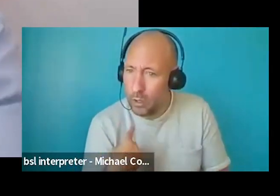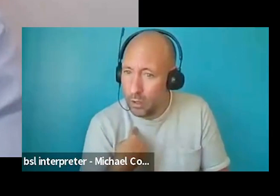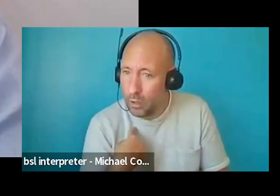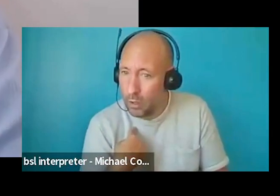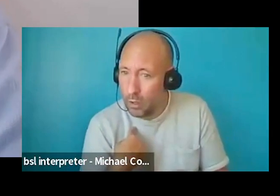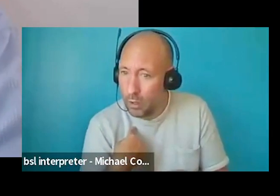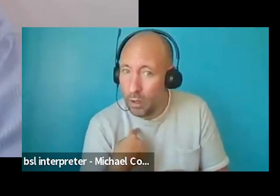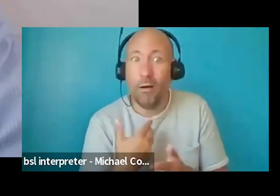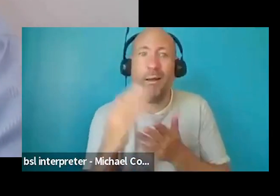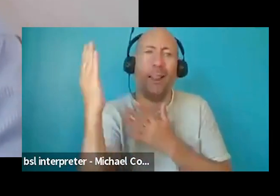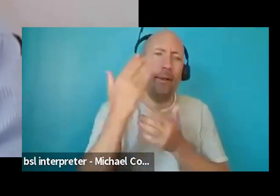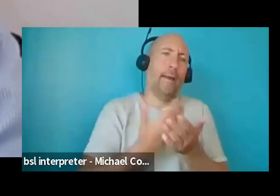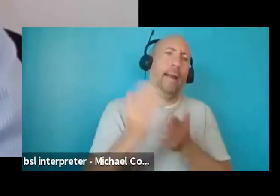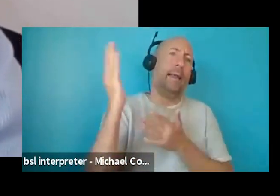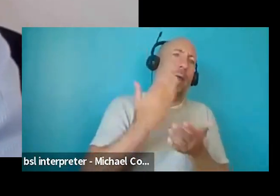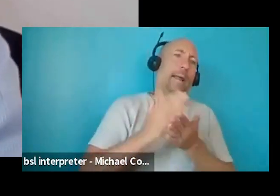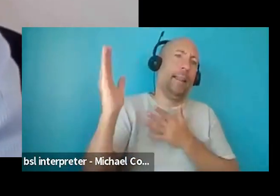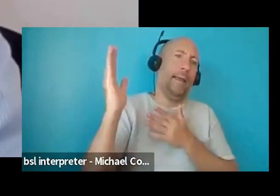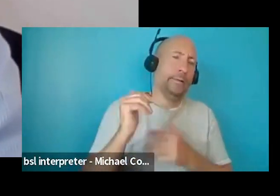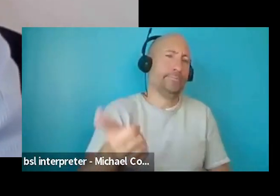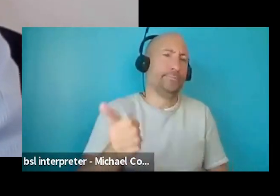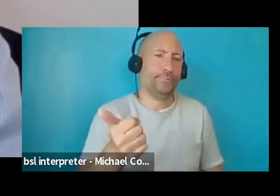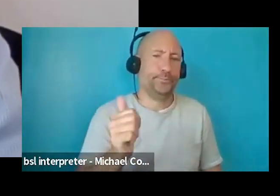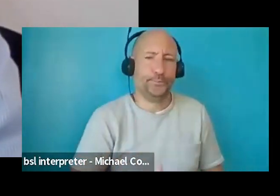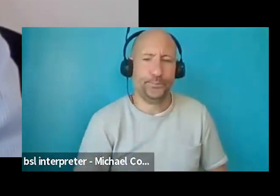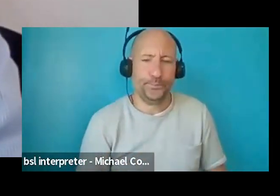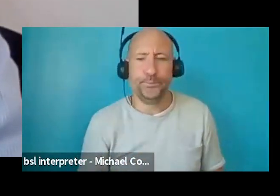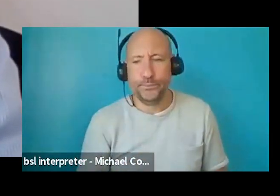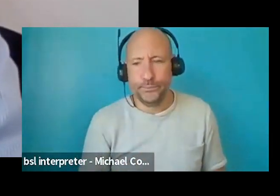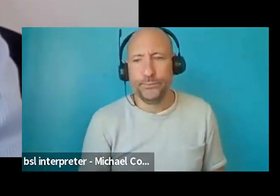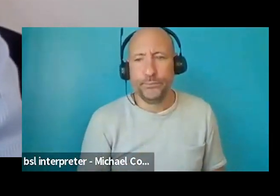is crystal clear. Thank you.